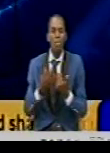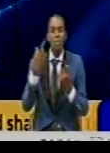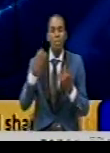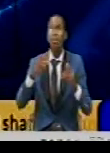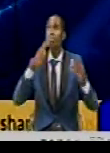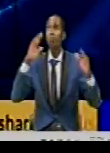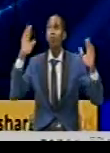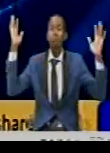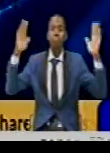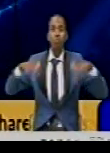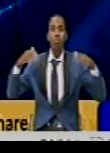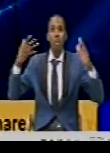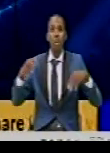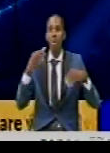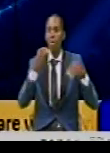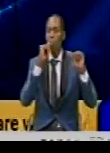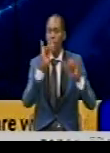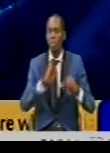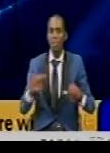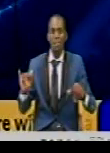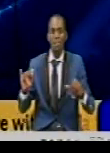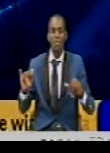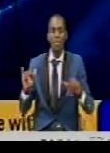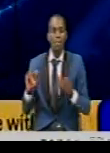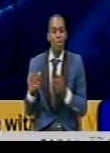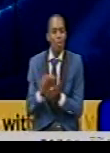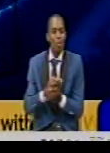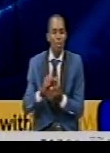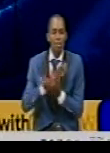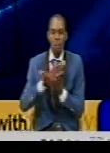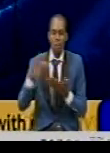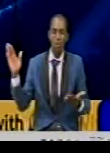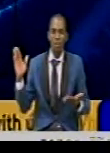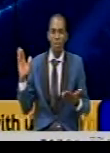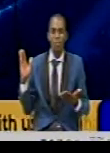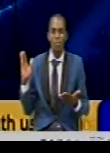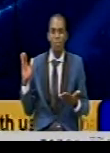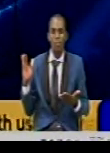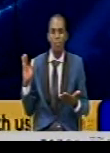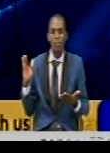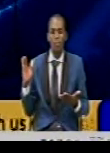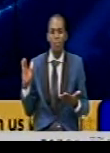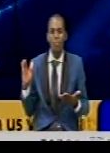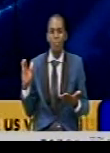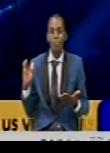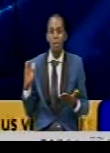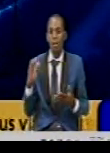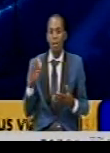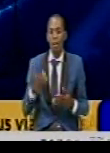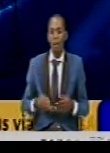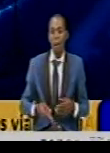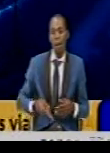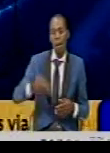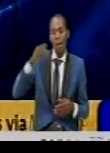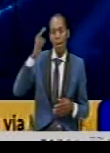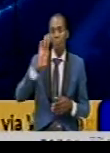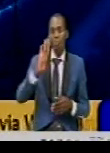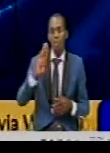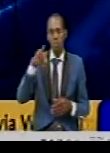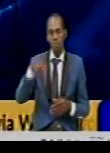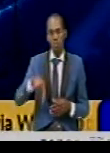has written of how the showers of blessing, the showers washed